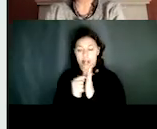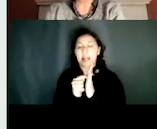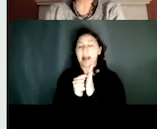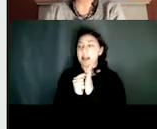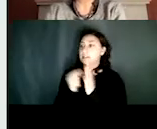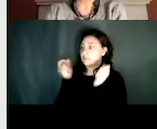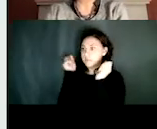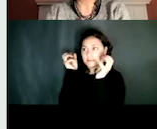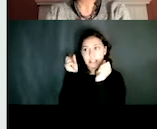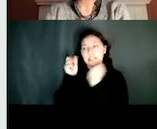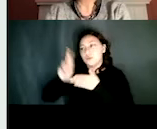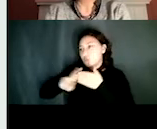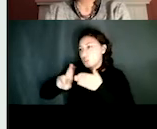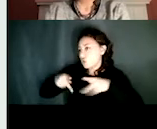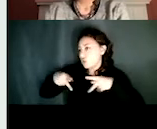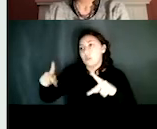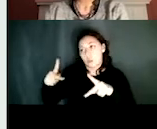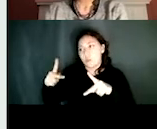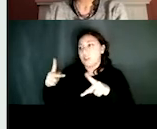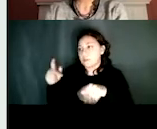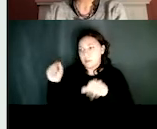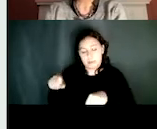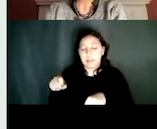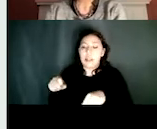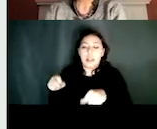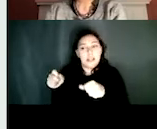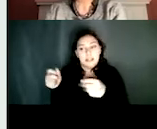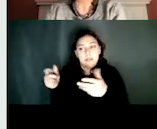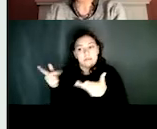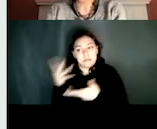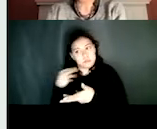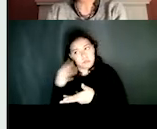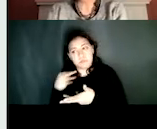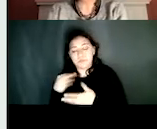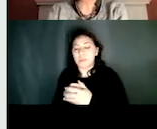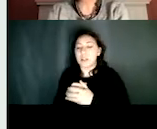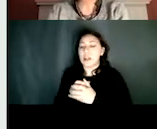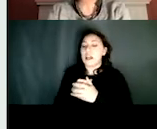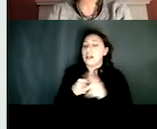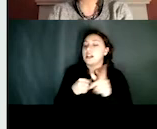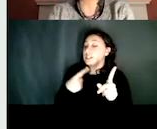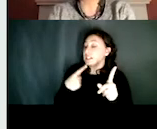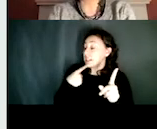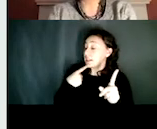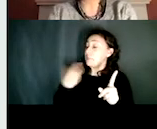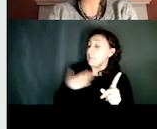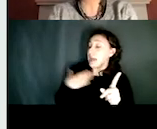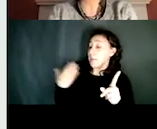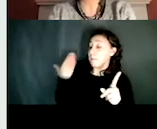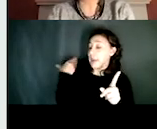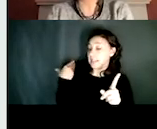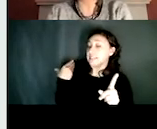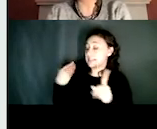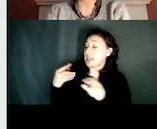on a research project related, instead of simply presenting my data to her, I would be prompted to think about why I